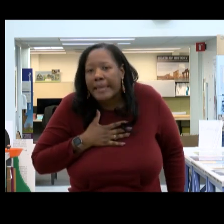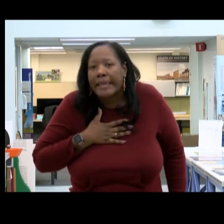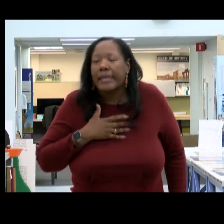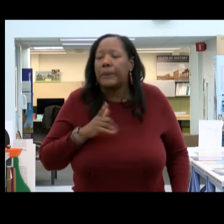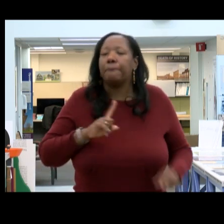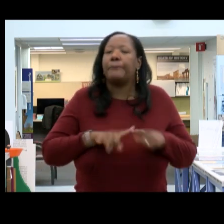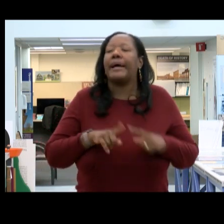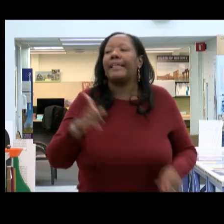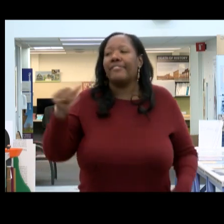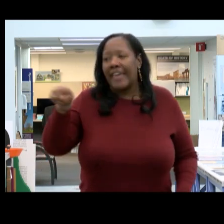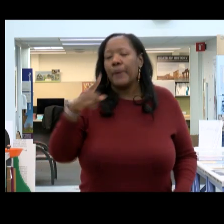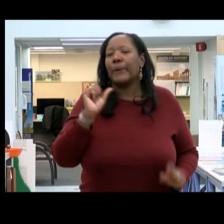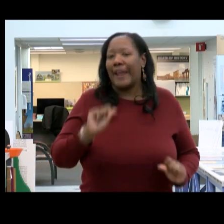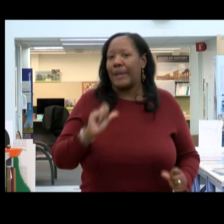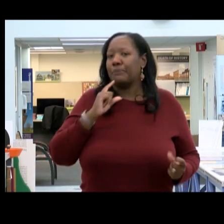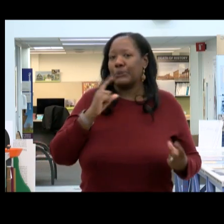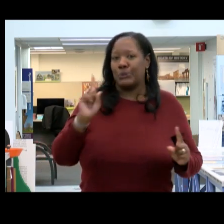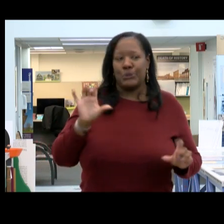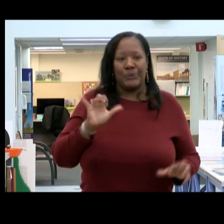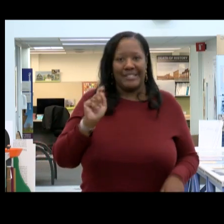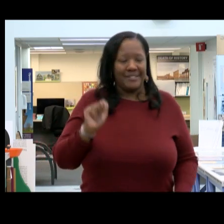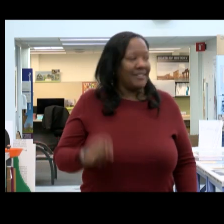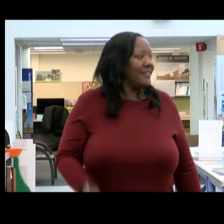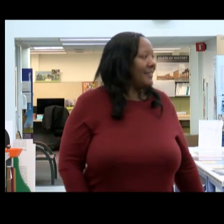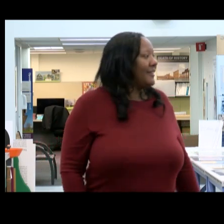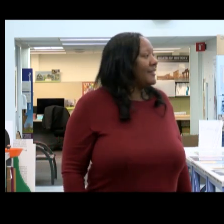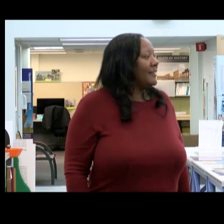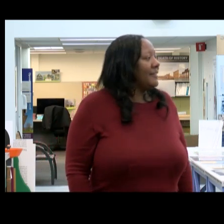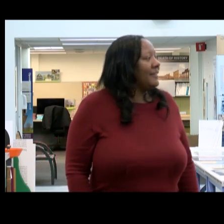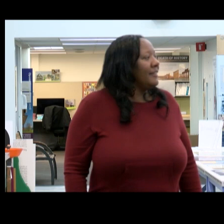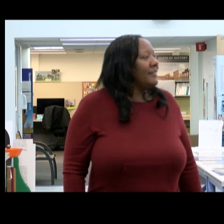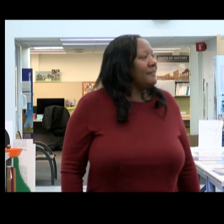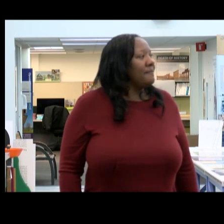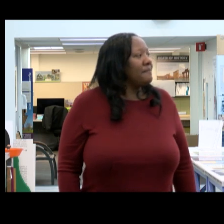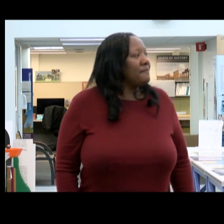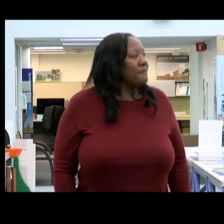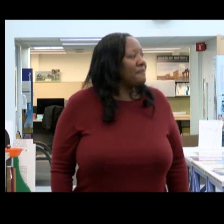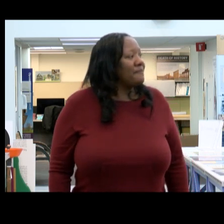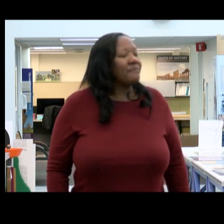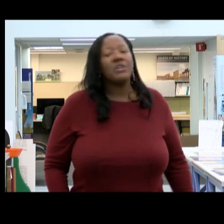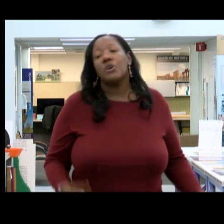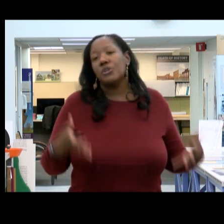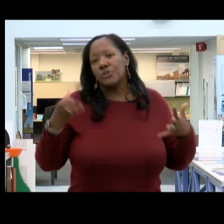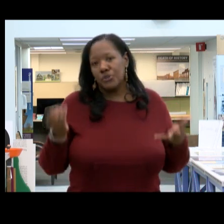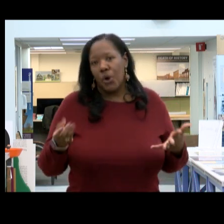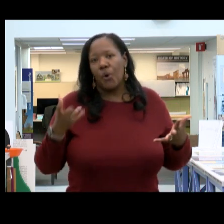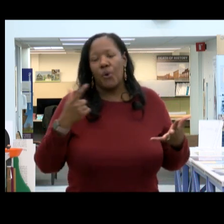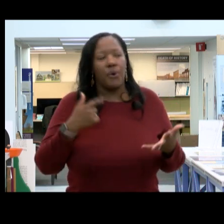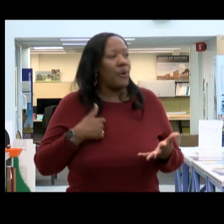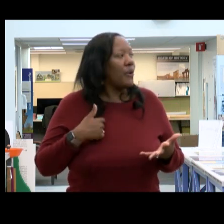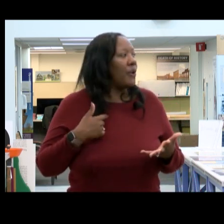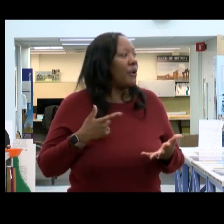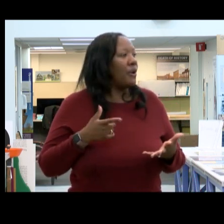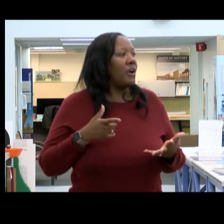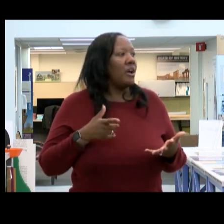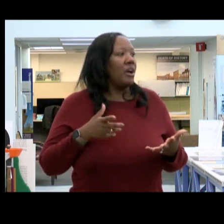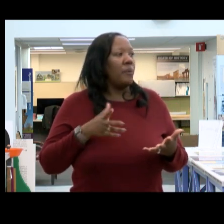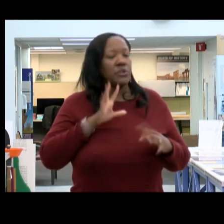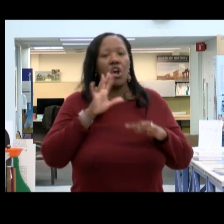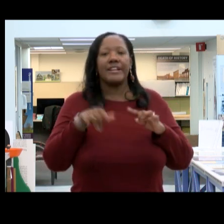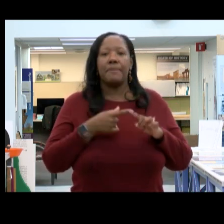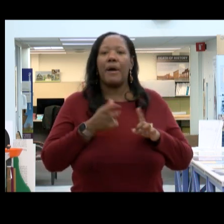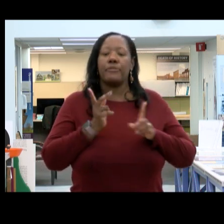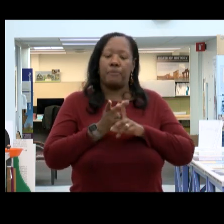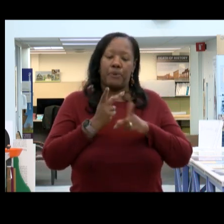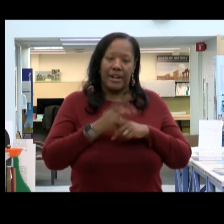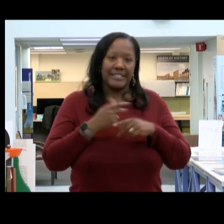able to pull that off. So I don't want to say endorse necessarily all products, but we have to talk about products of what's out there. And if